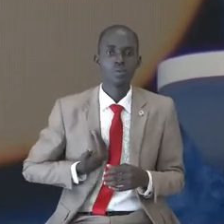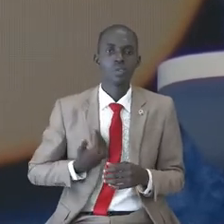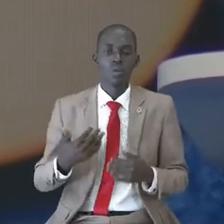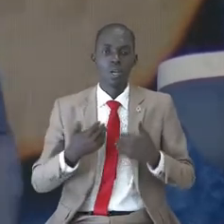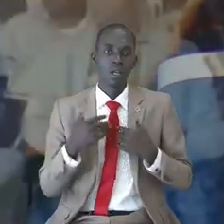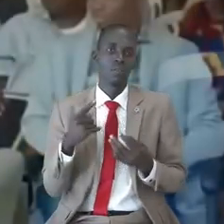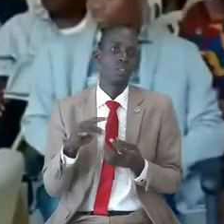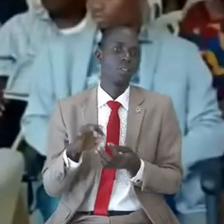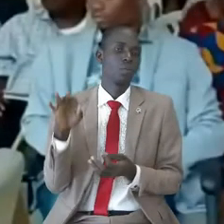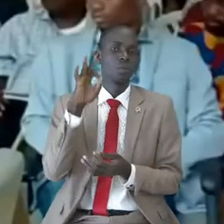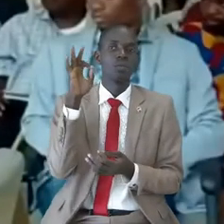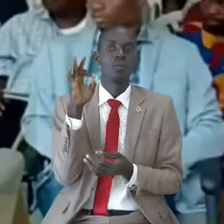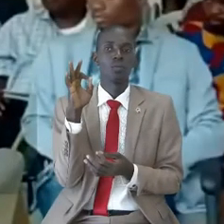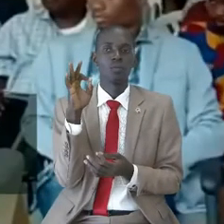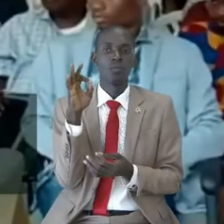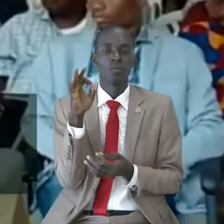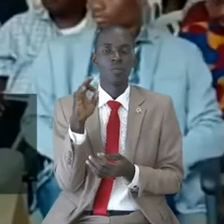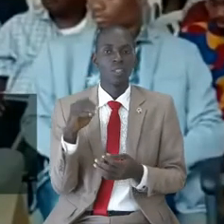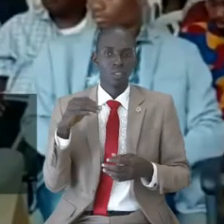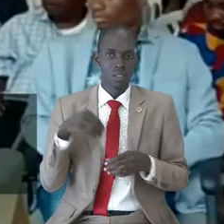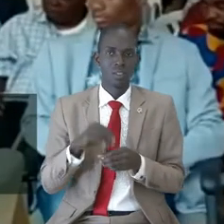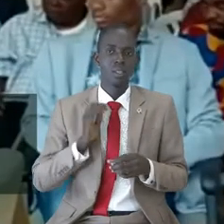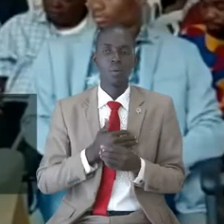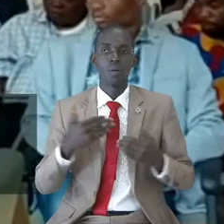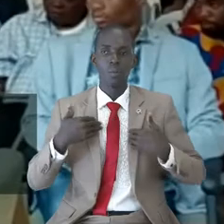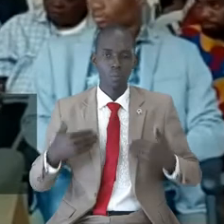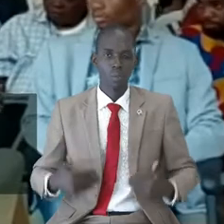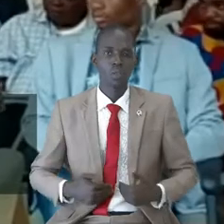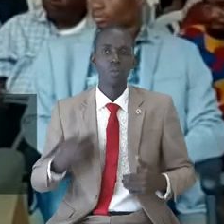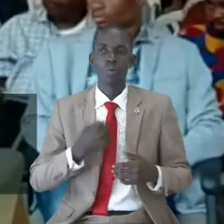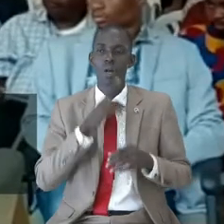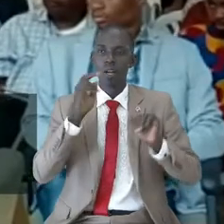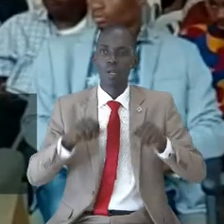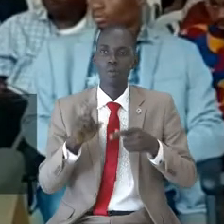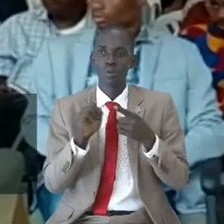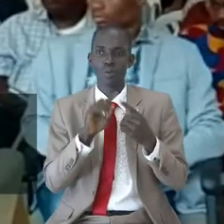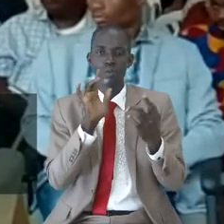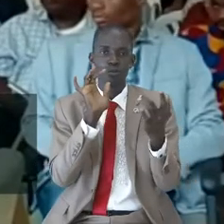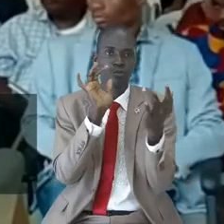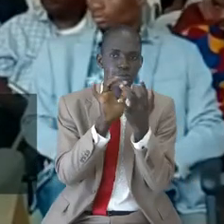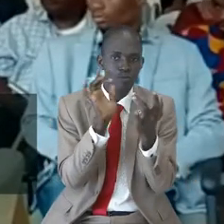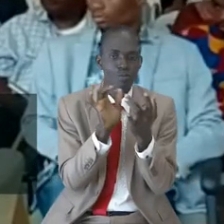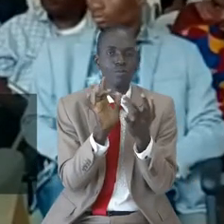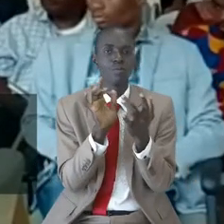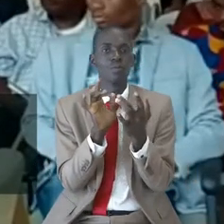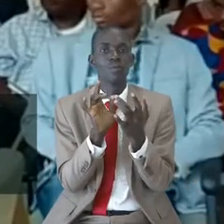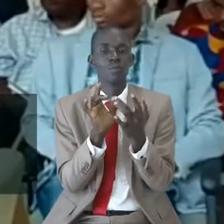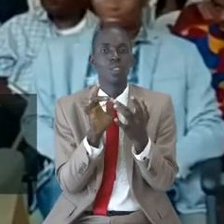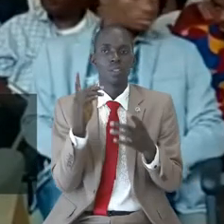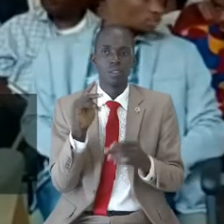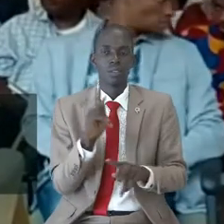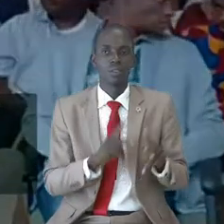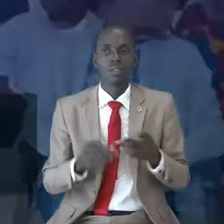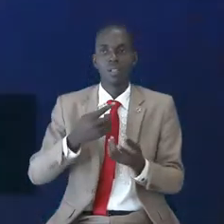spirit. By our body, we're able to contact the world around